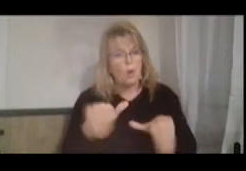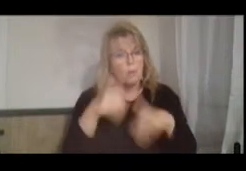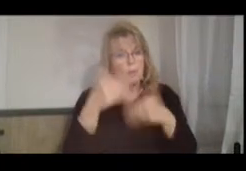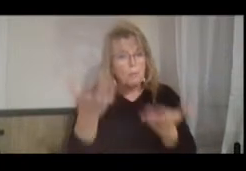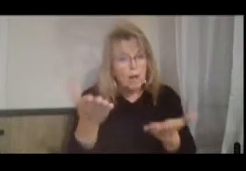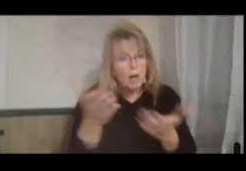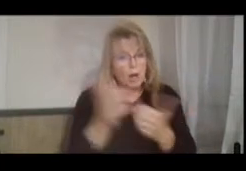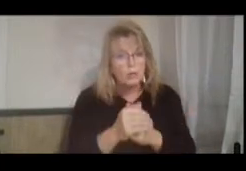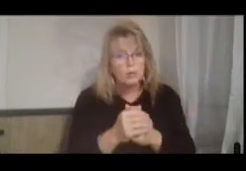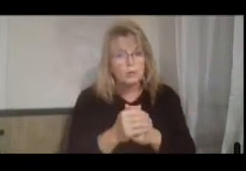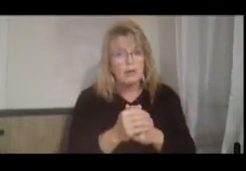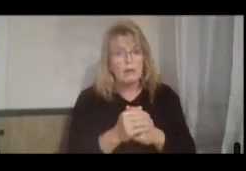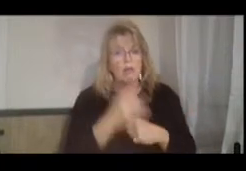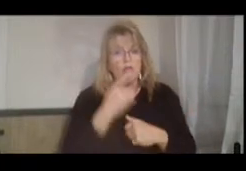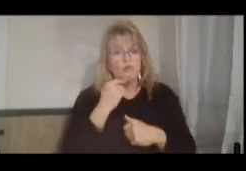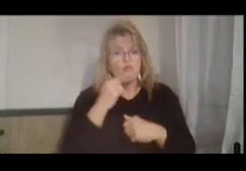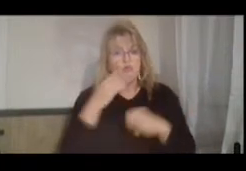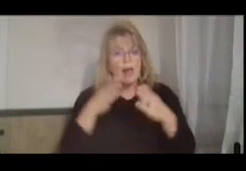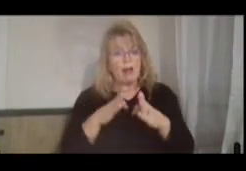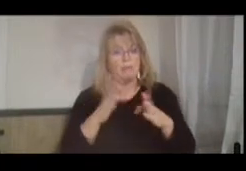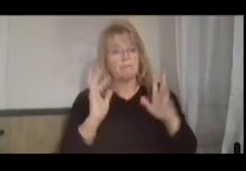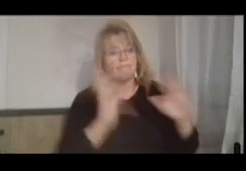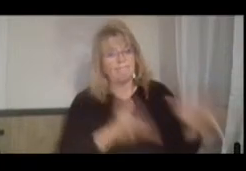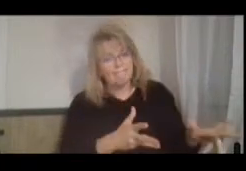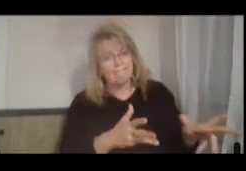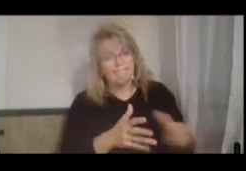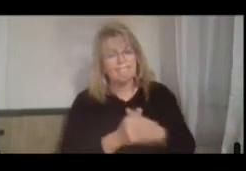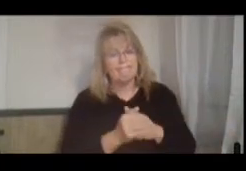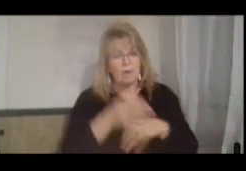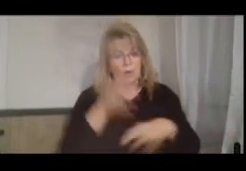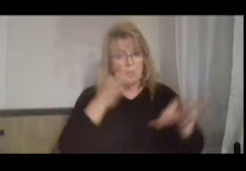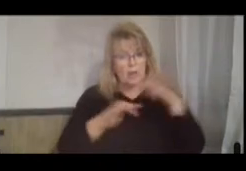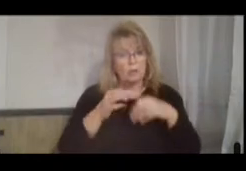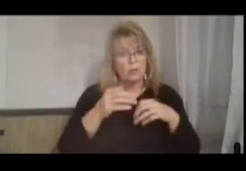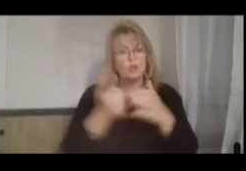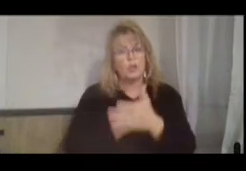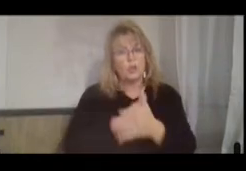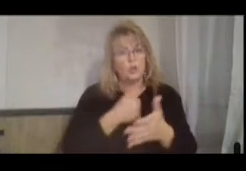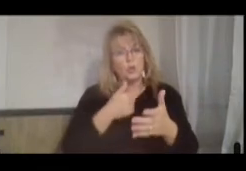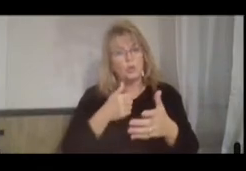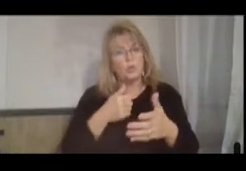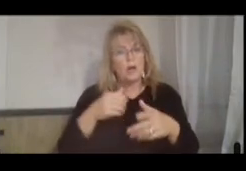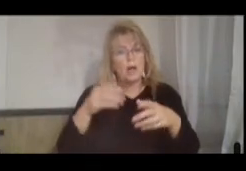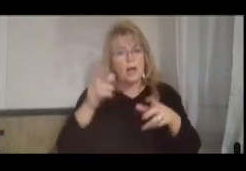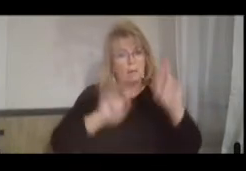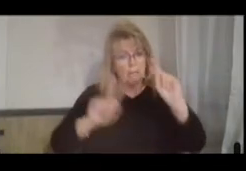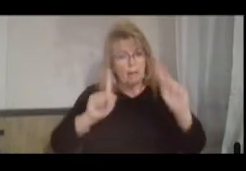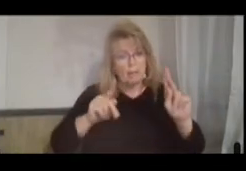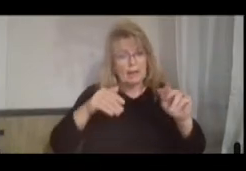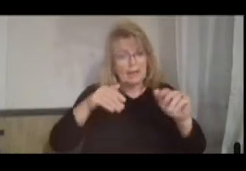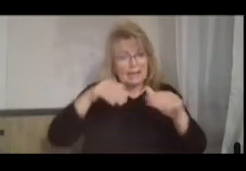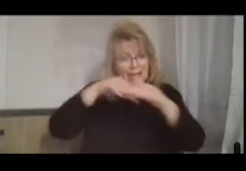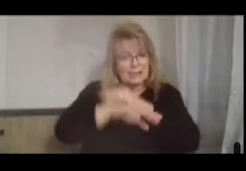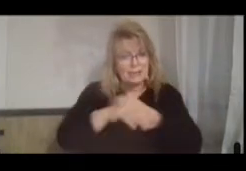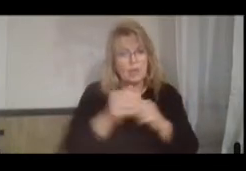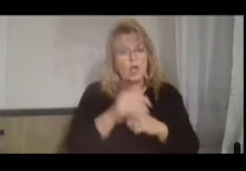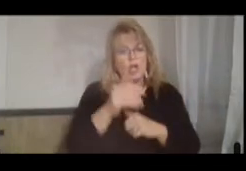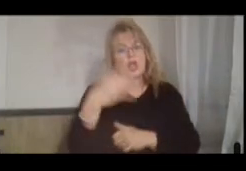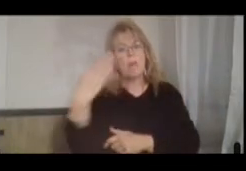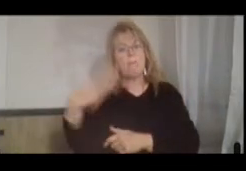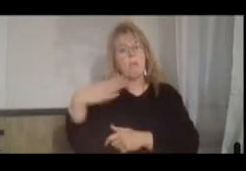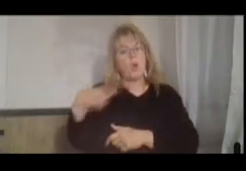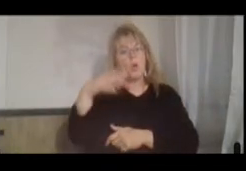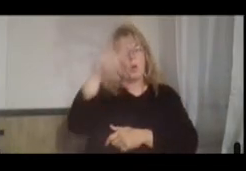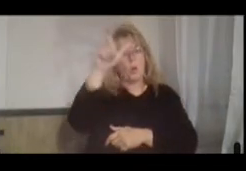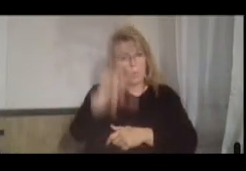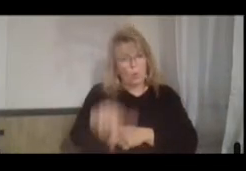alley and replace it with a new public easement, which you see in blue, which extends across, that is 24 feet wide. They